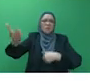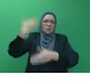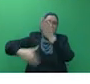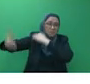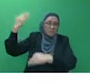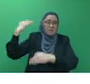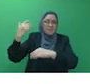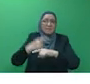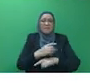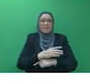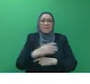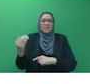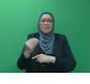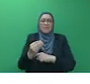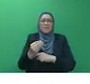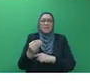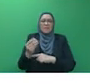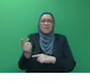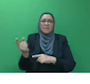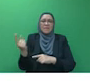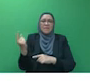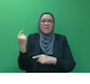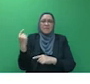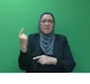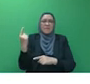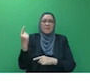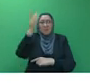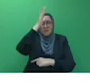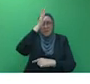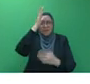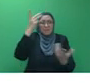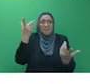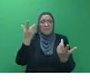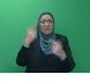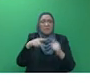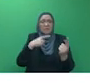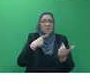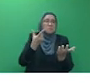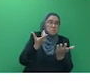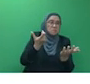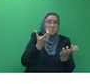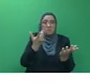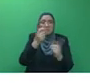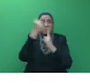he he studied war and so he so for him it was like uh in war